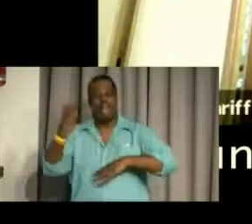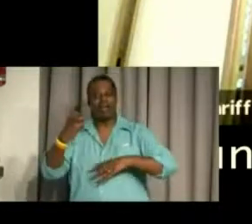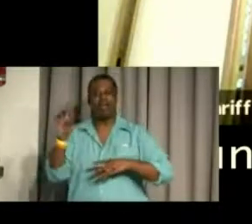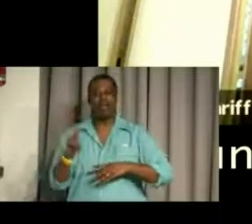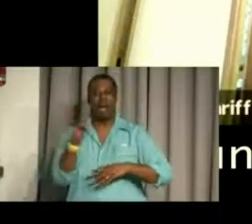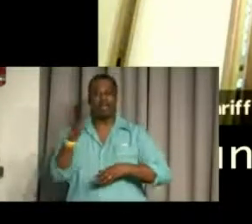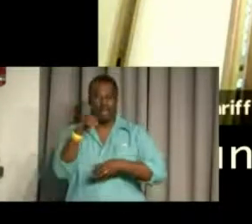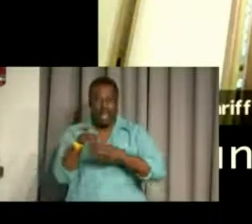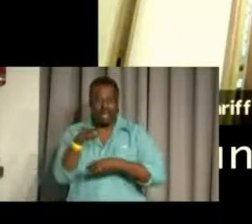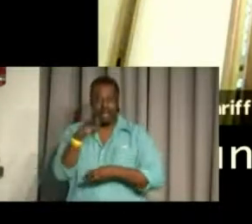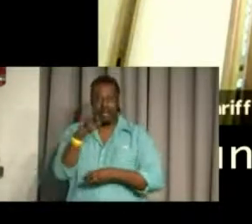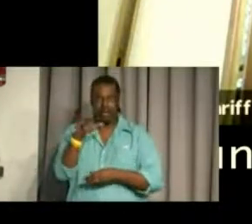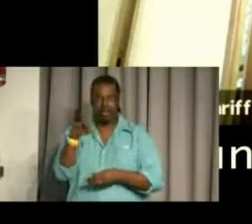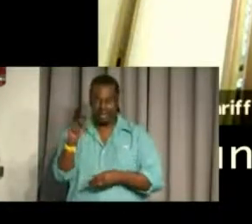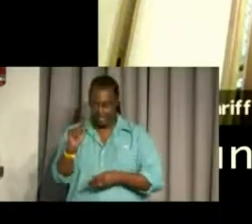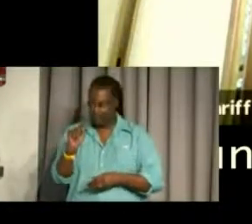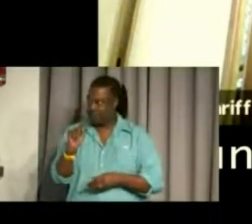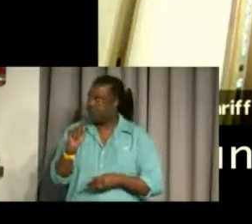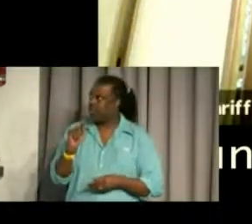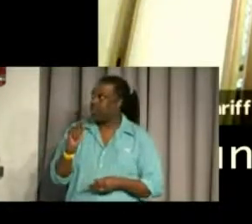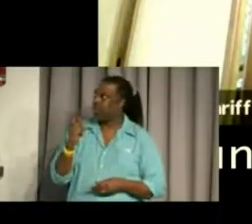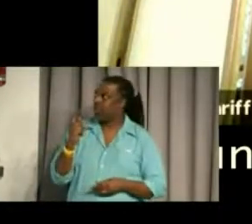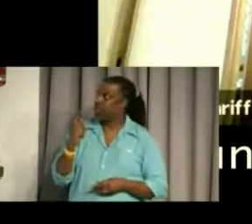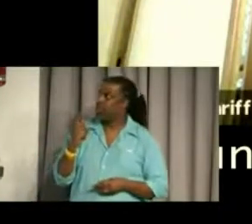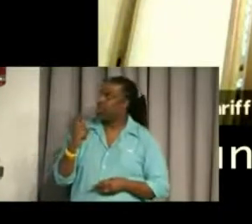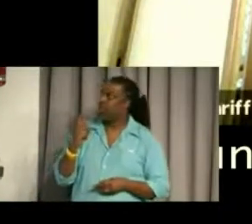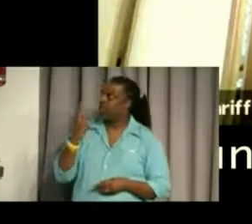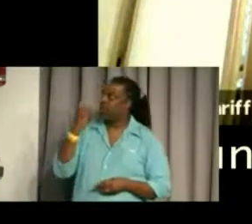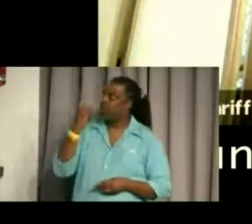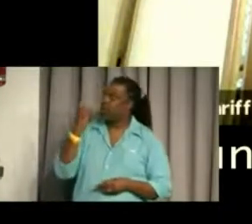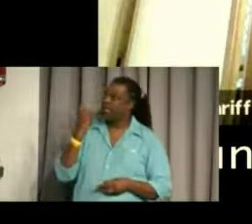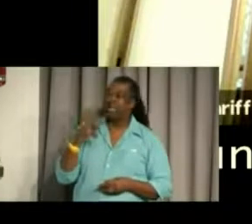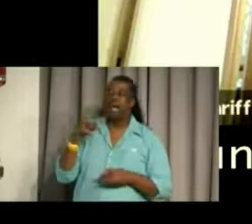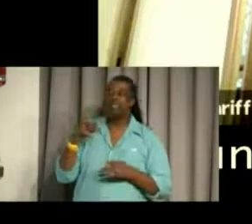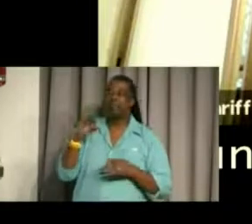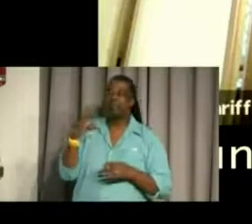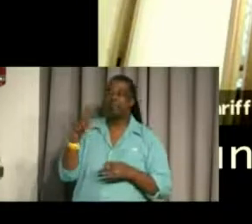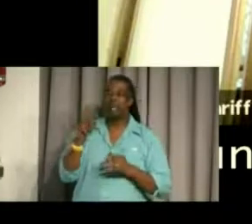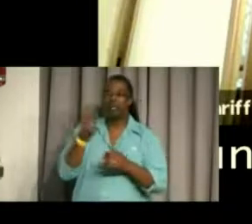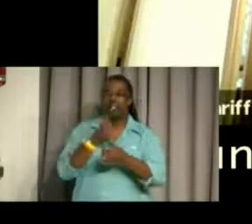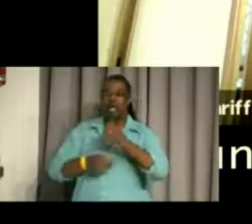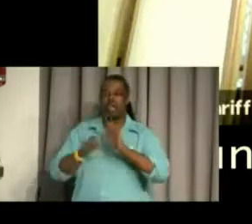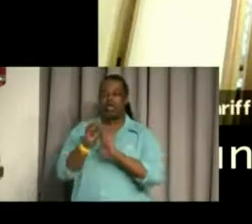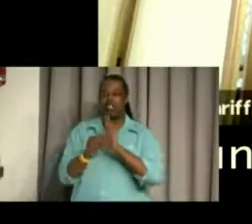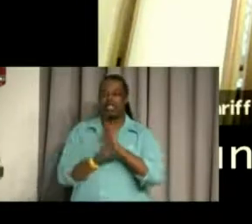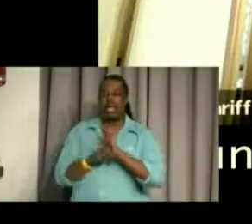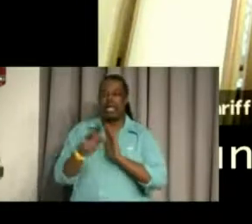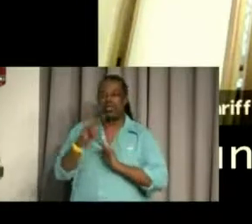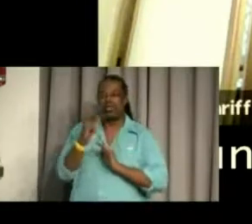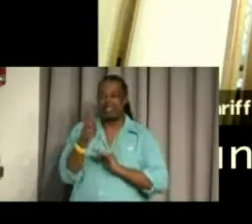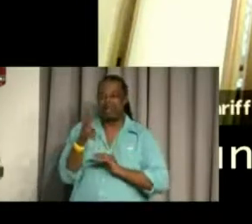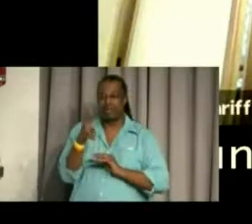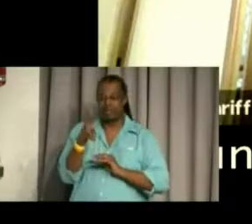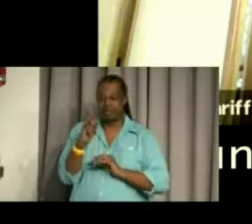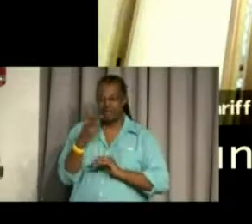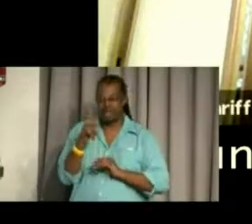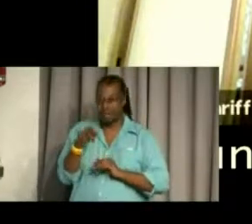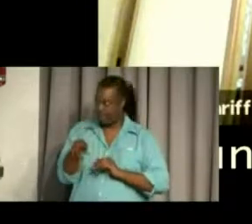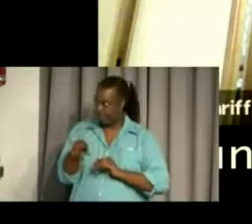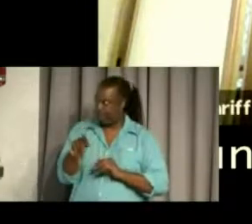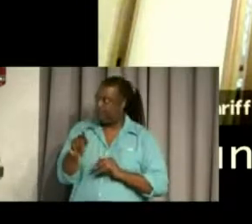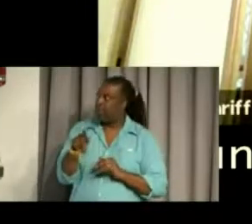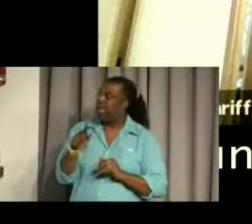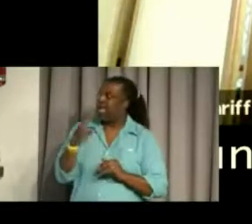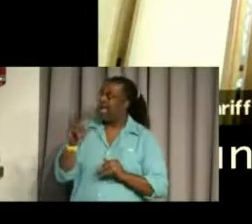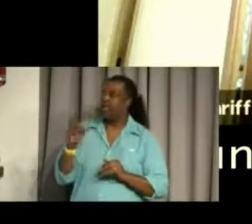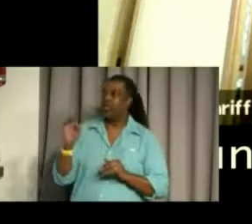Michigan, because Flint, the city of Flint, was under state receivership under Michigan's emergency manager law. And Michigan's emergency